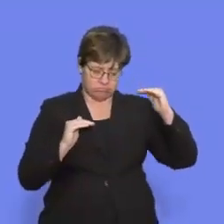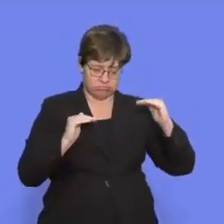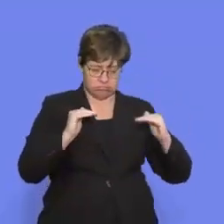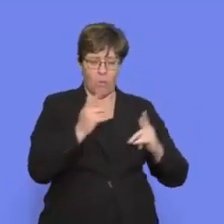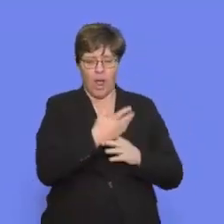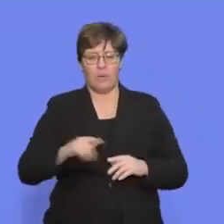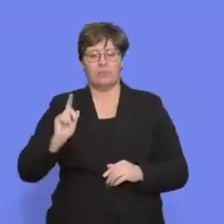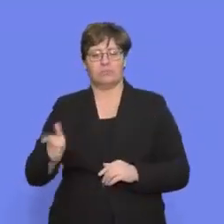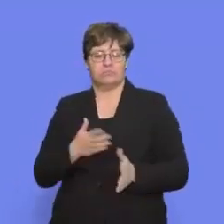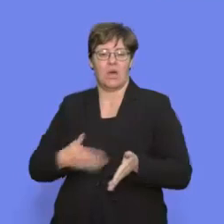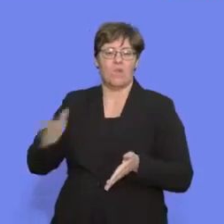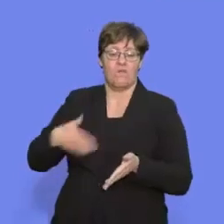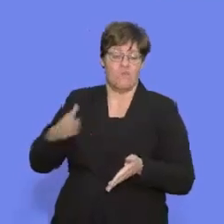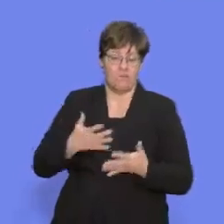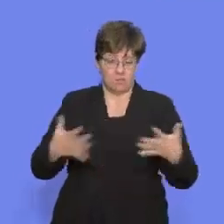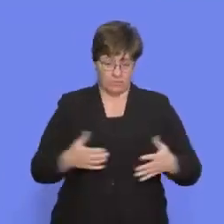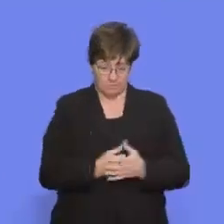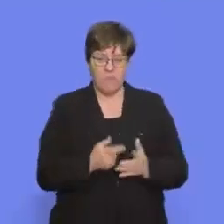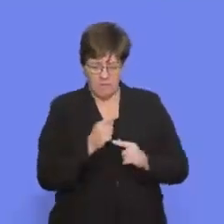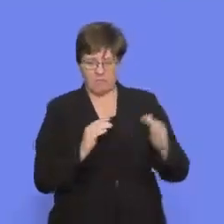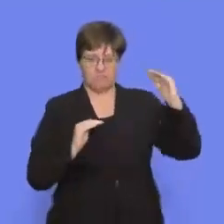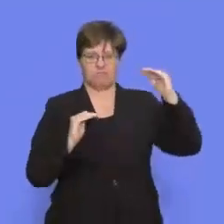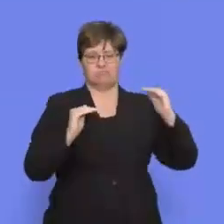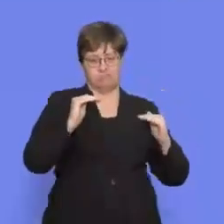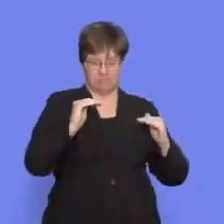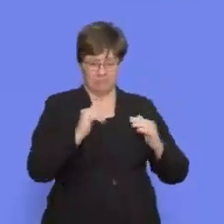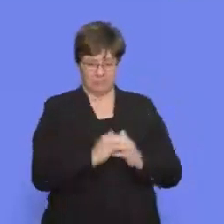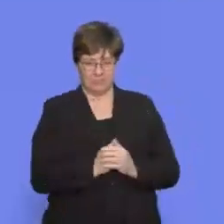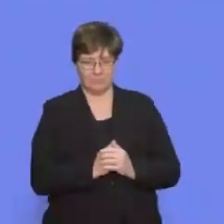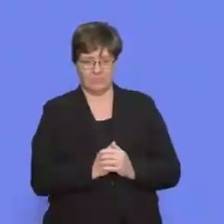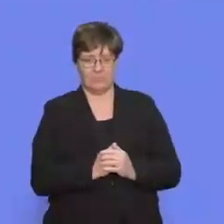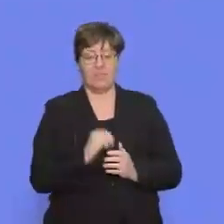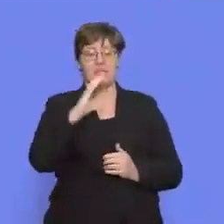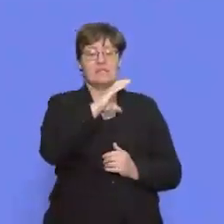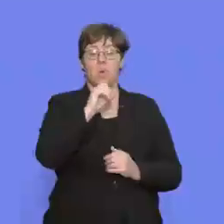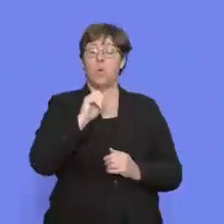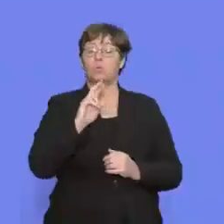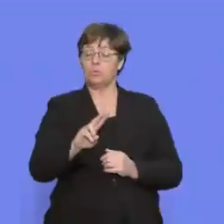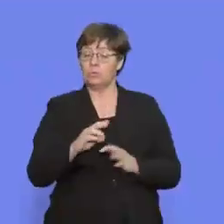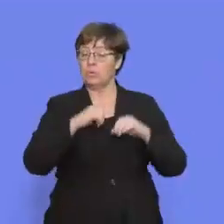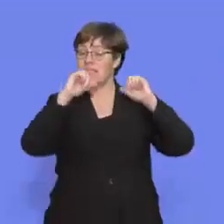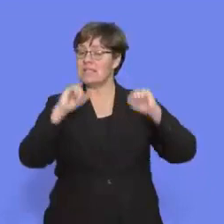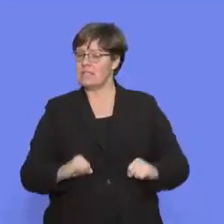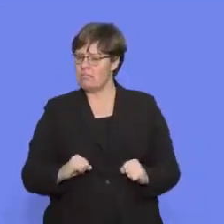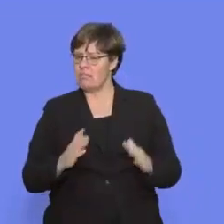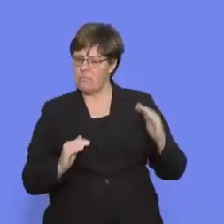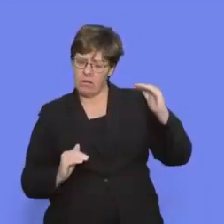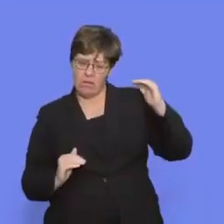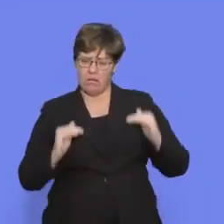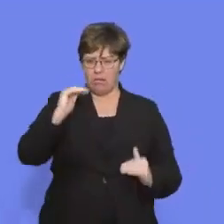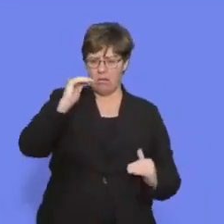Carbon dioxide concentration in our system. How do we maintain it balanced?